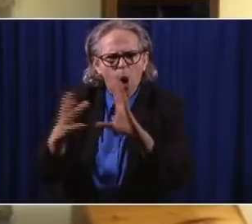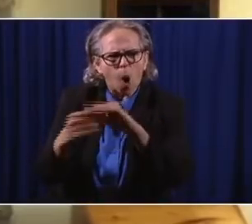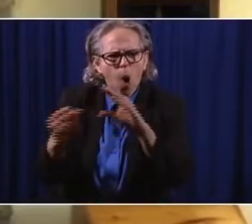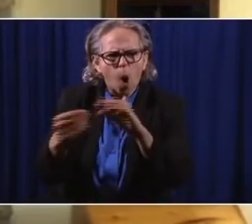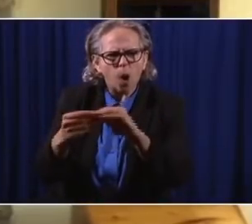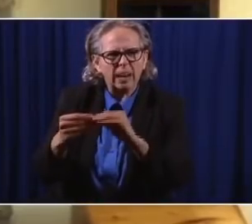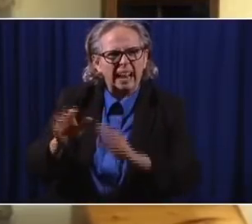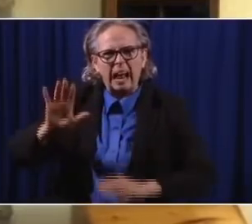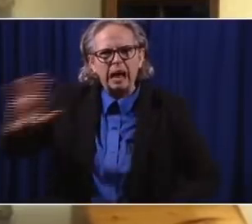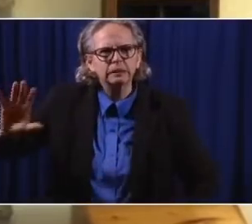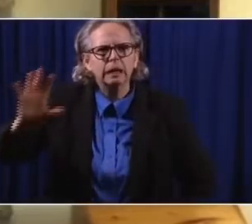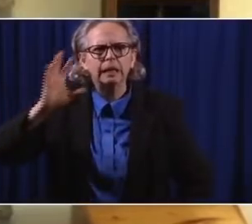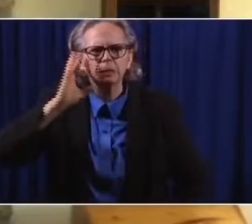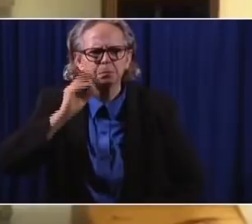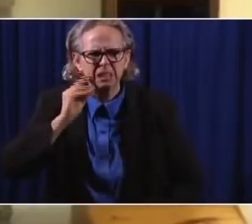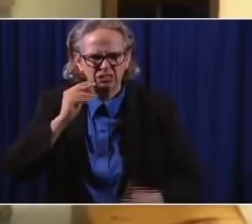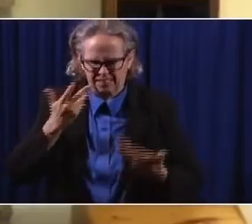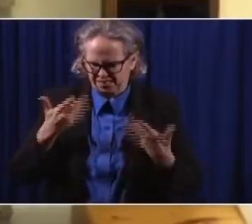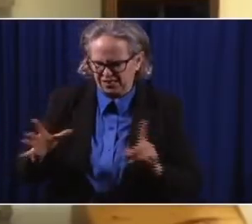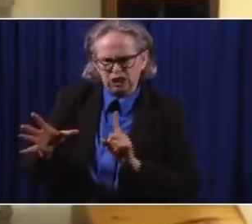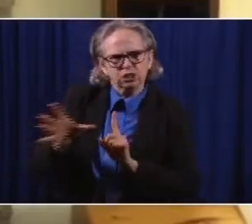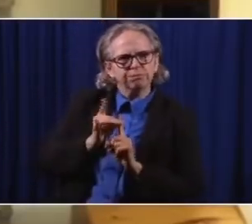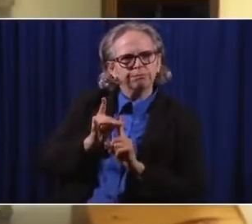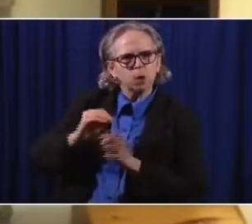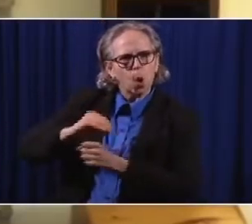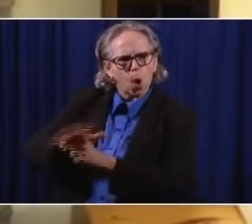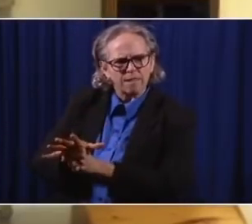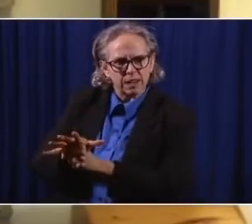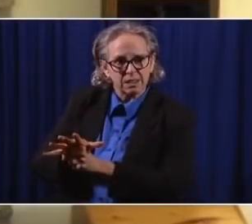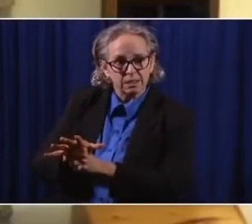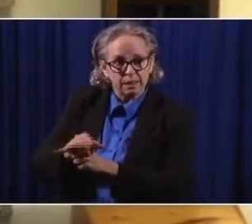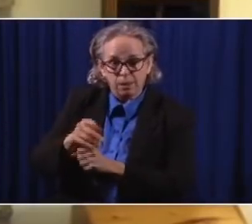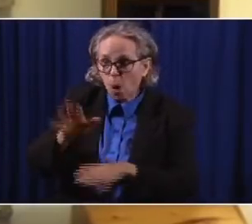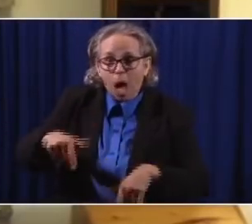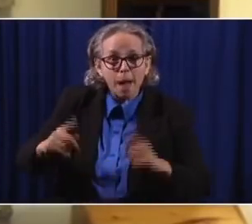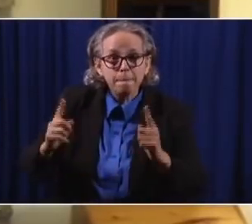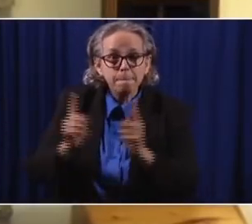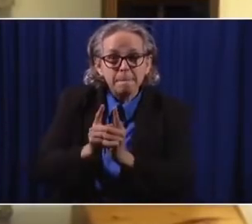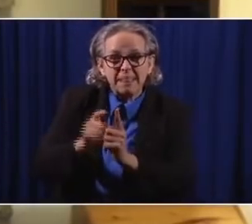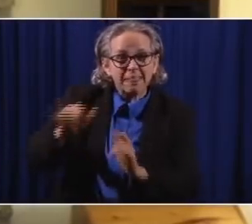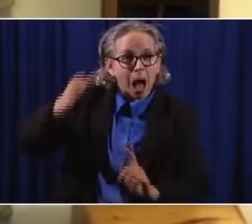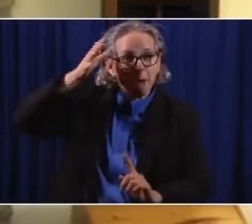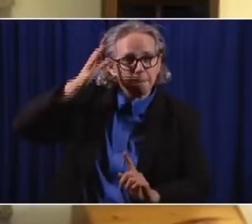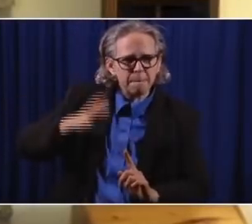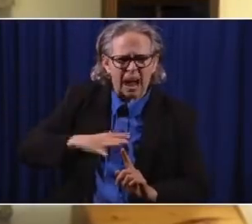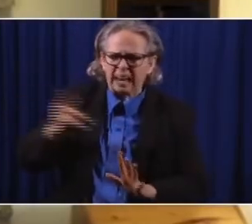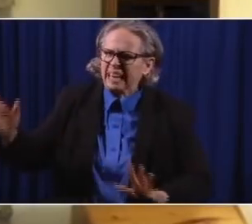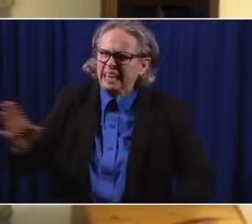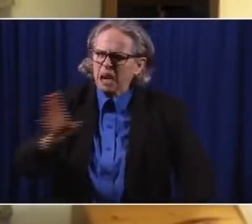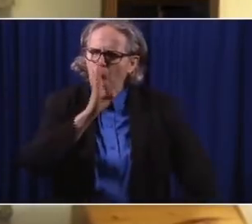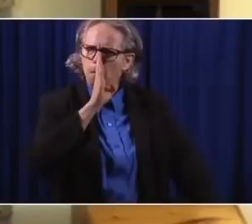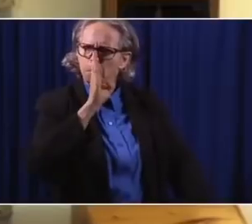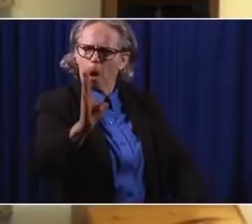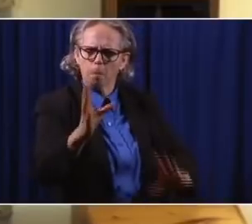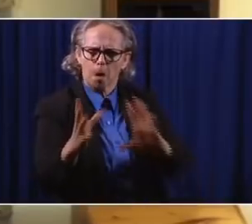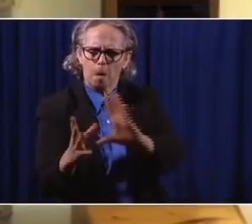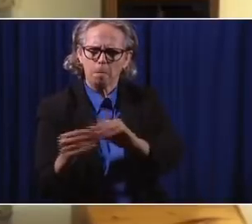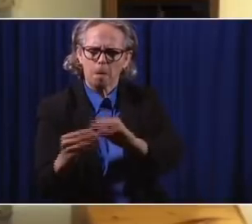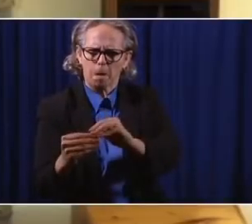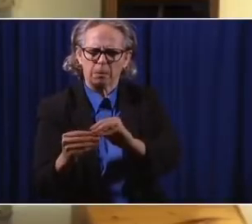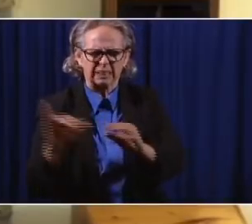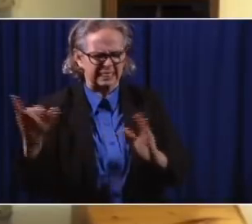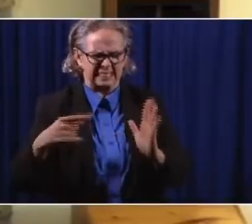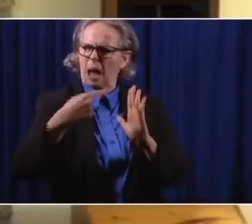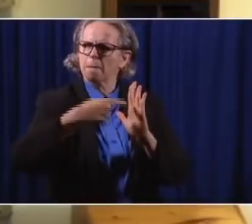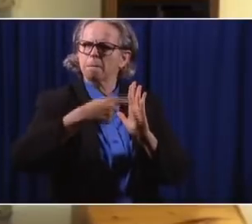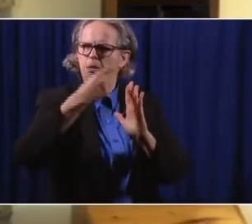bluntly and straight to the American people, said that he'd been wearing his mask for 7 months